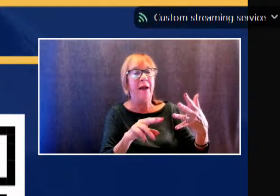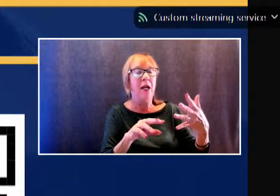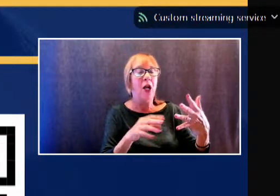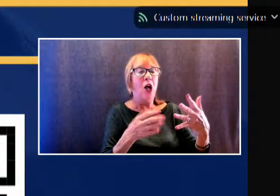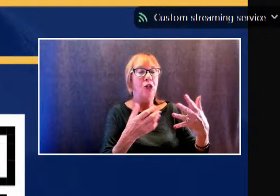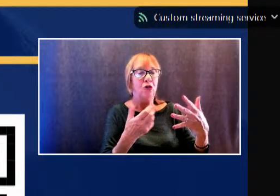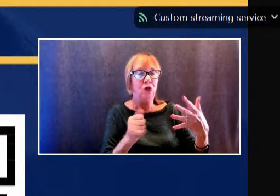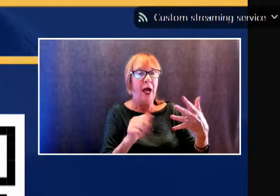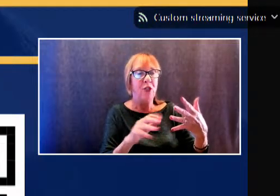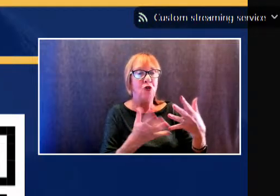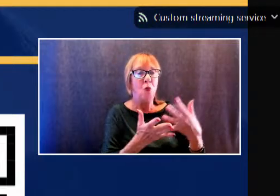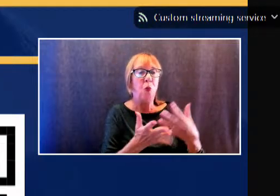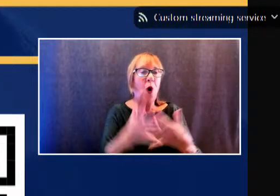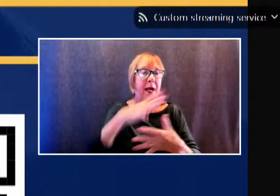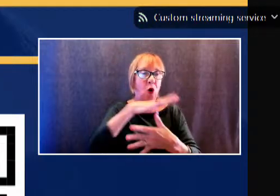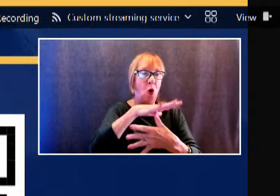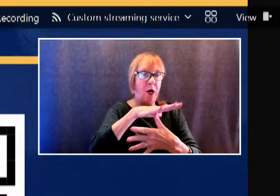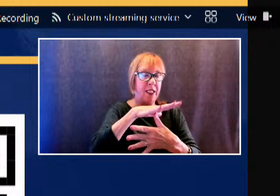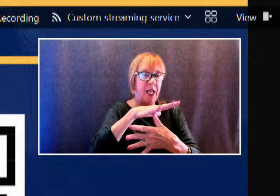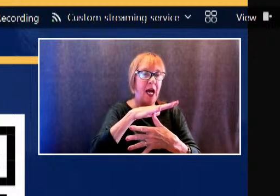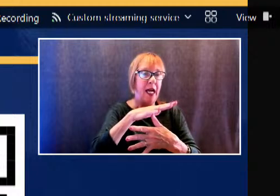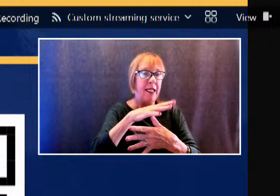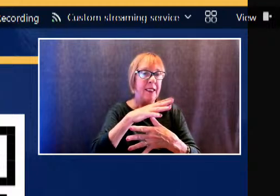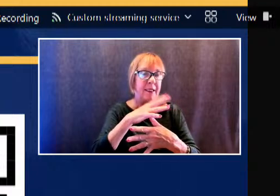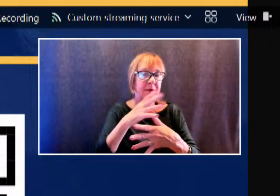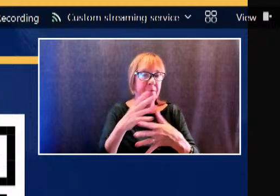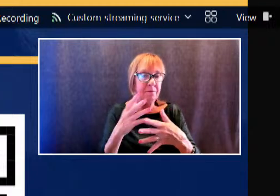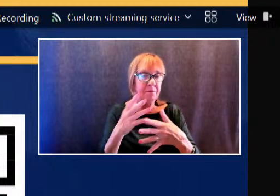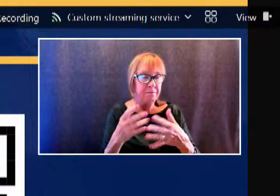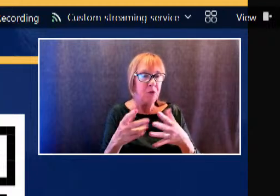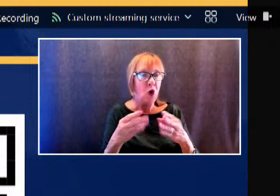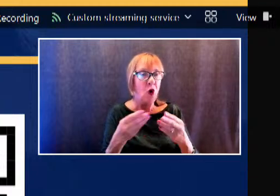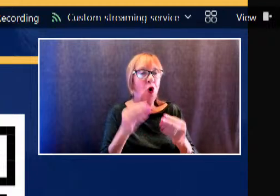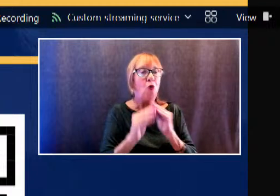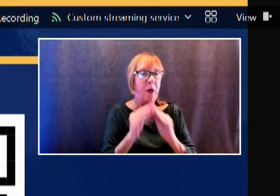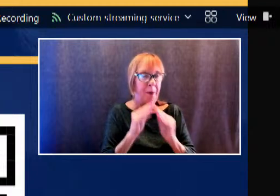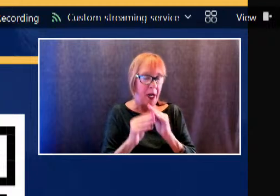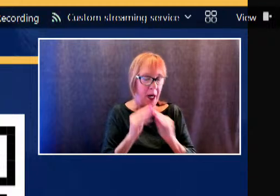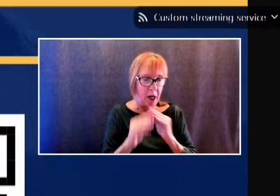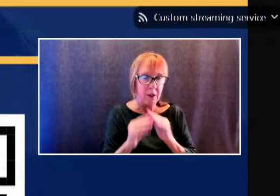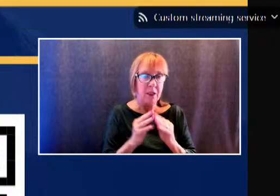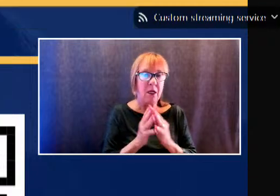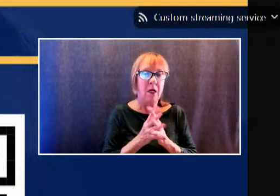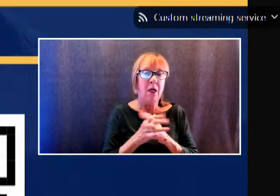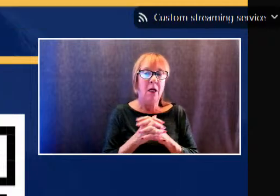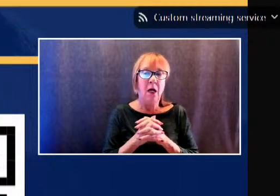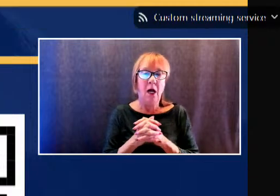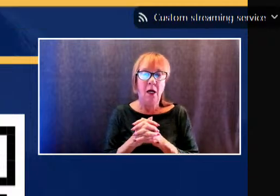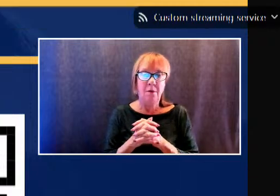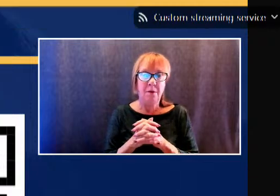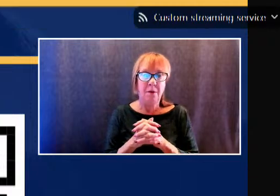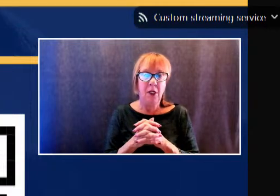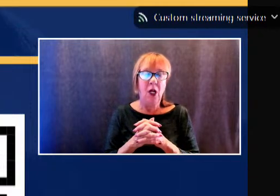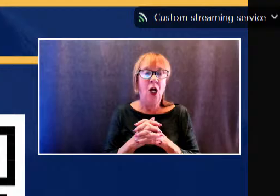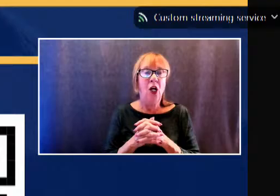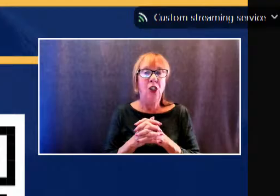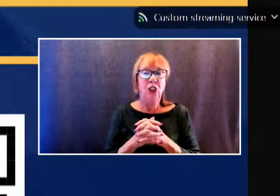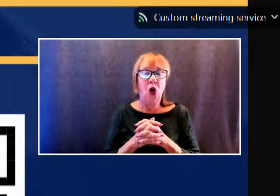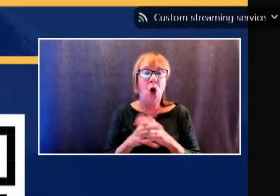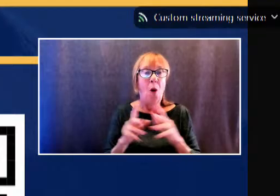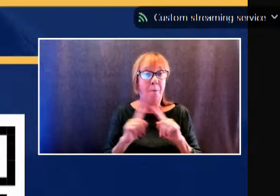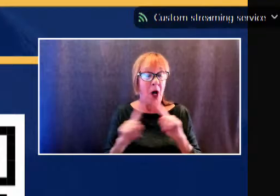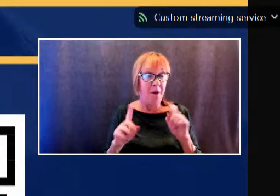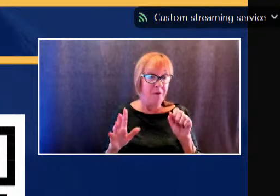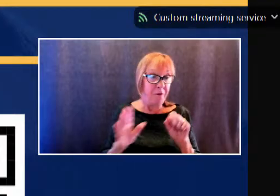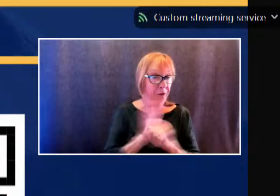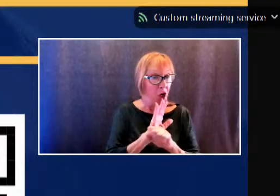and long-term repairs. So while full repairs or reconstruction, the community will need to happen after the